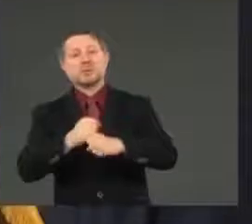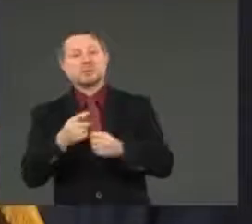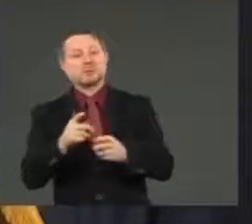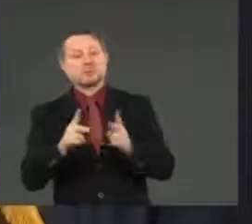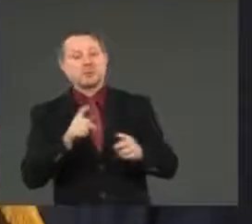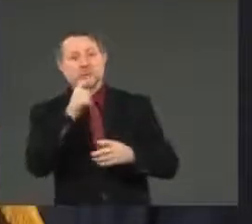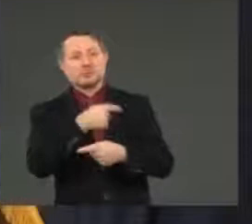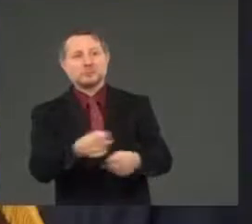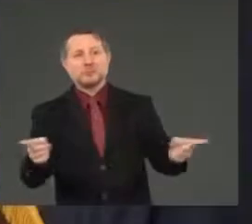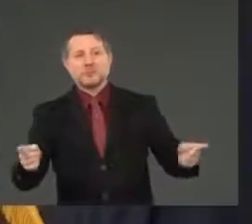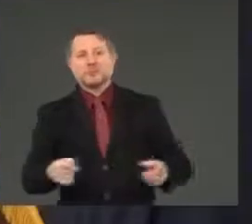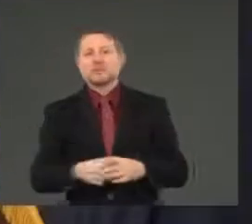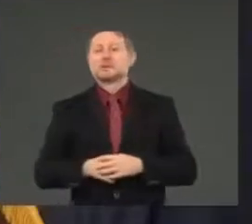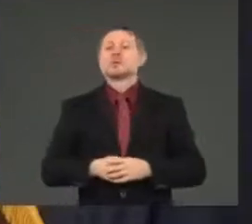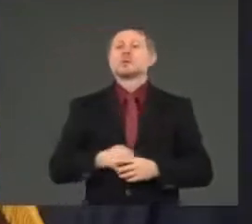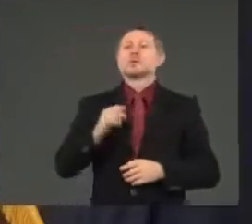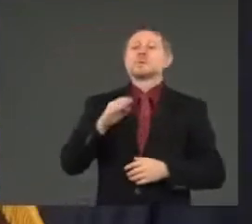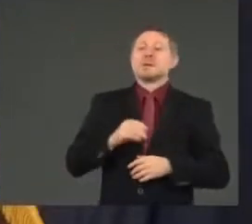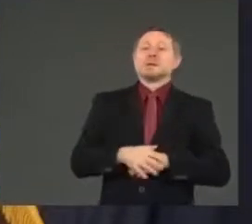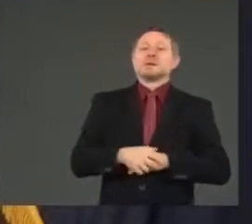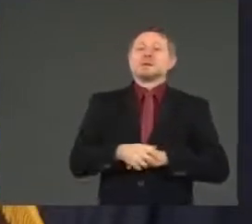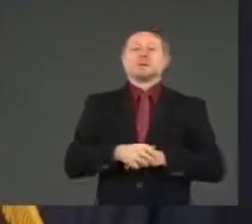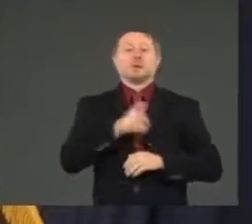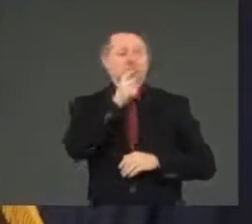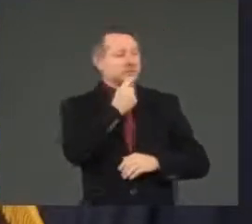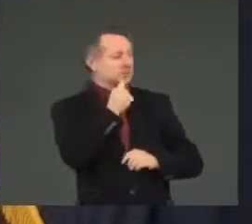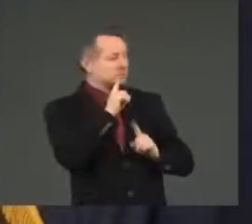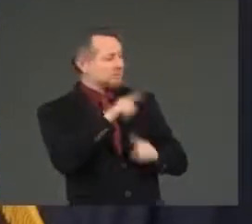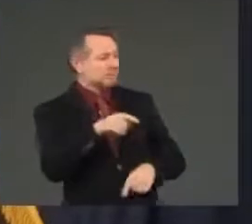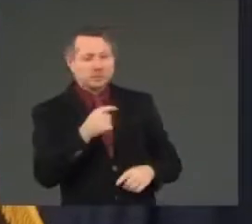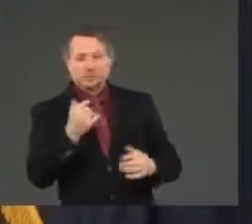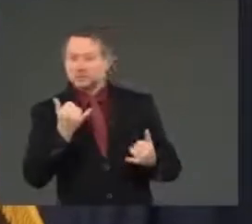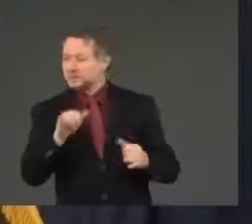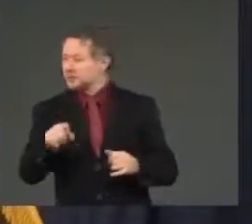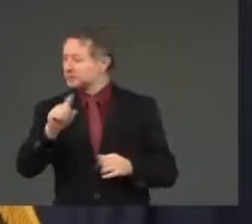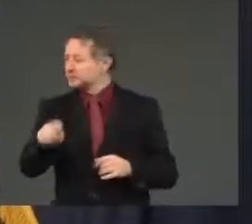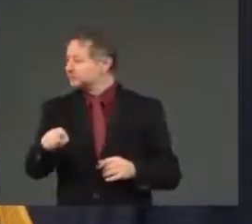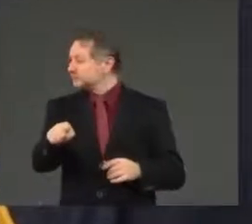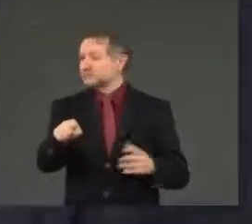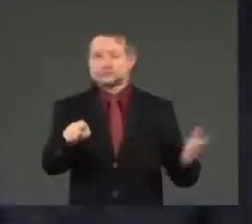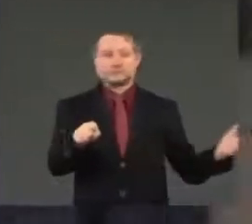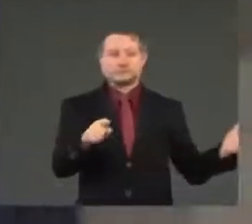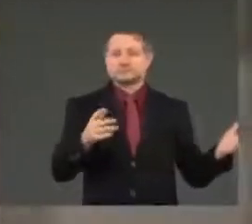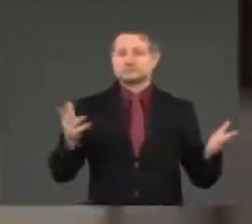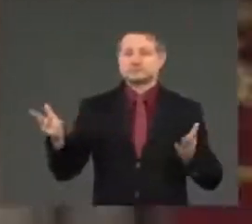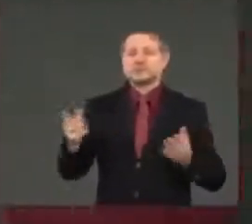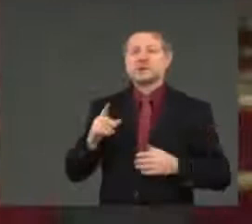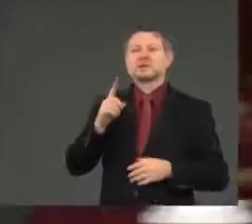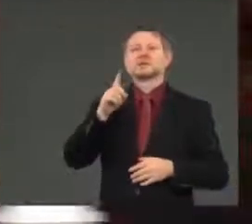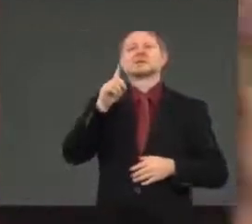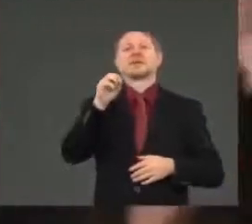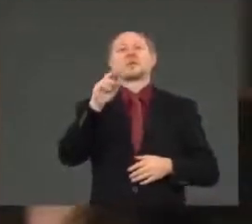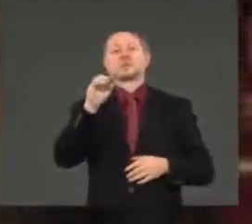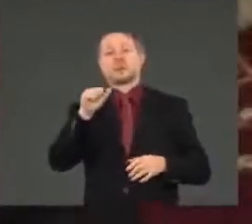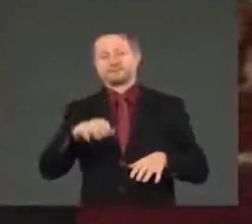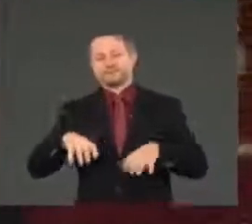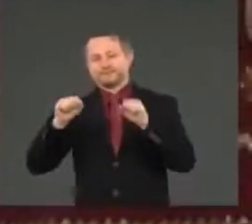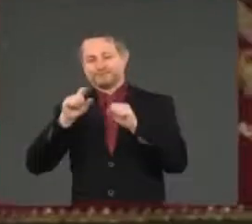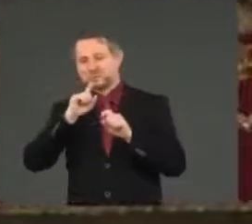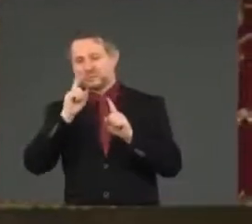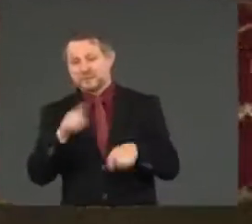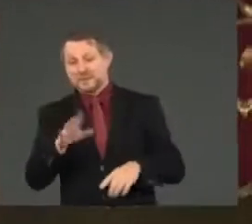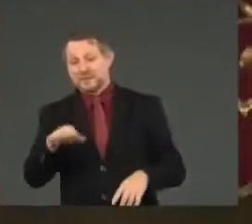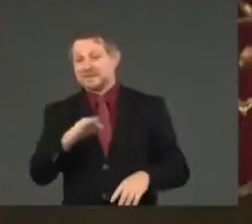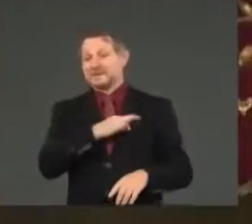Yeah. Who wants to speak to the group homes? The moving around of staff is something that they do if it's absolutely